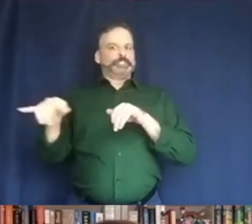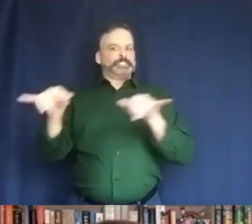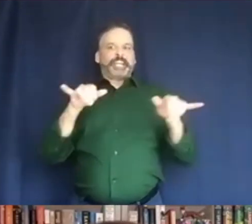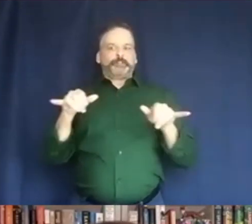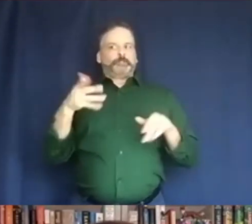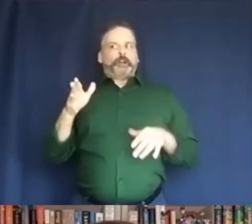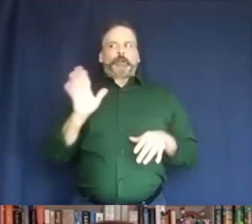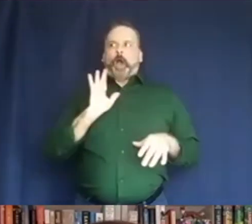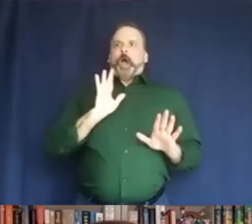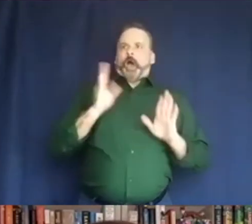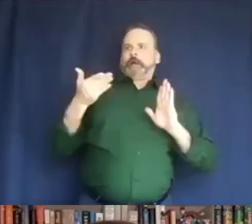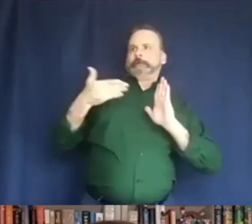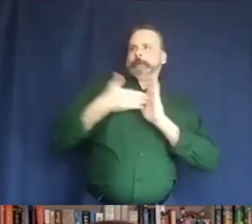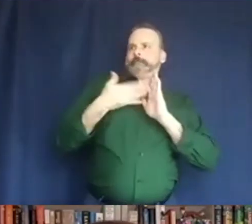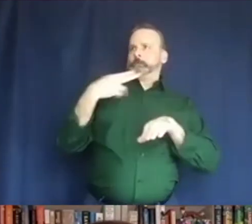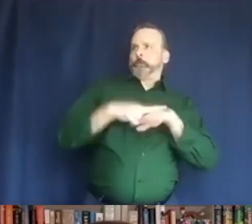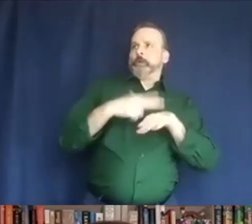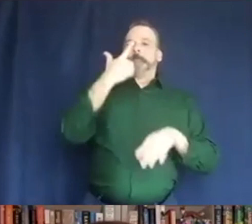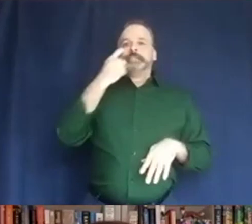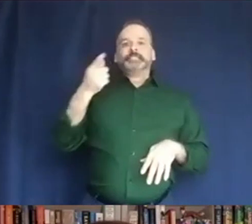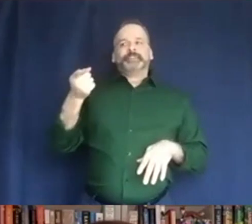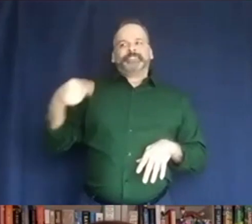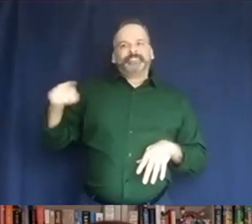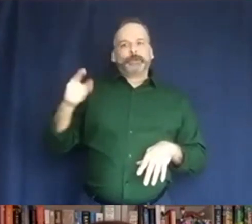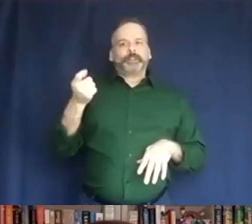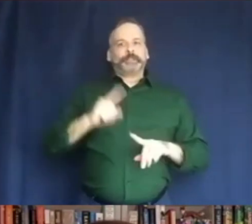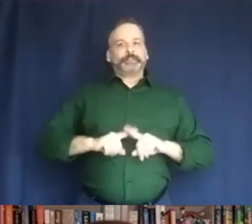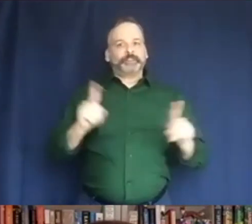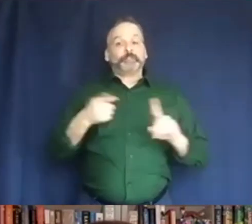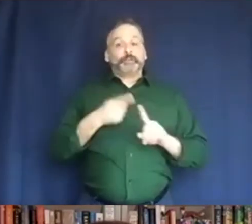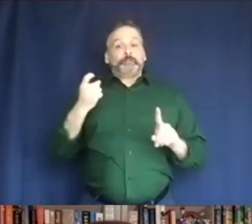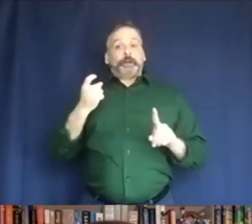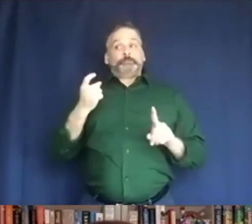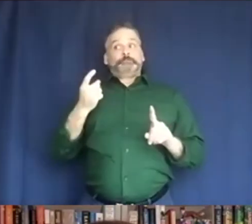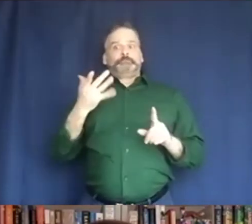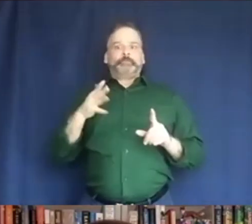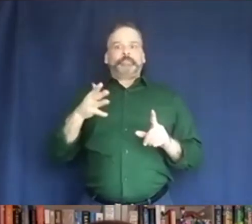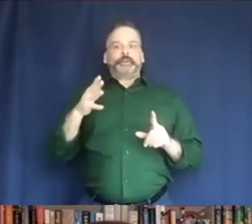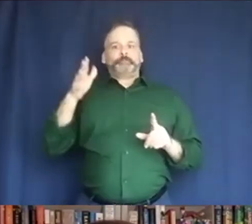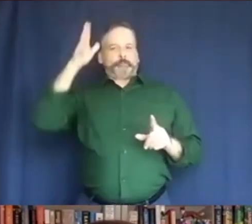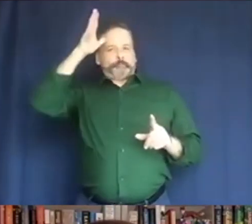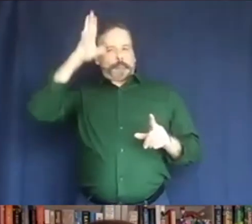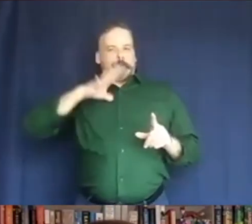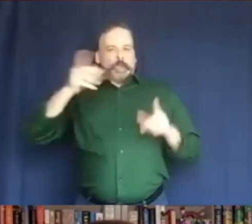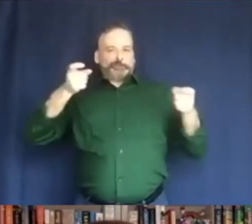because they were a little bit different from the sort of patriarchal